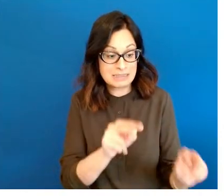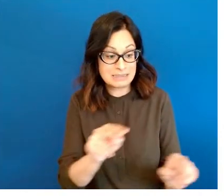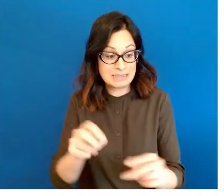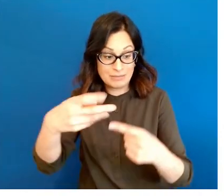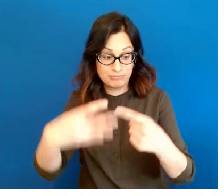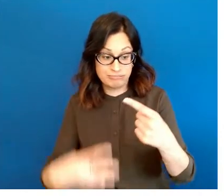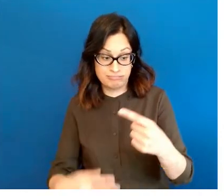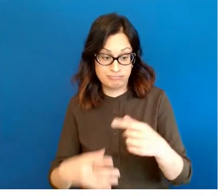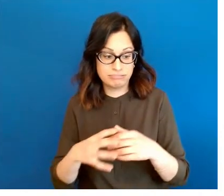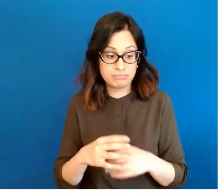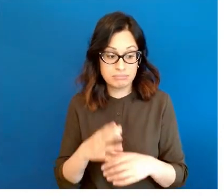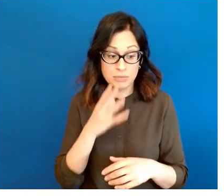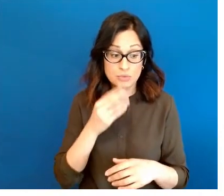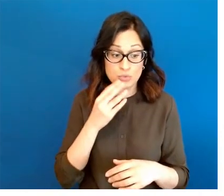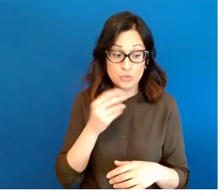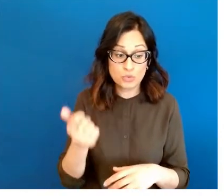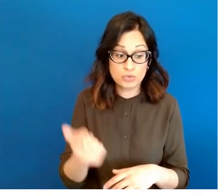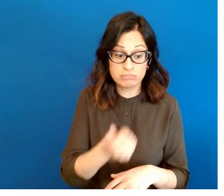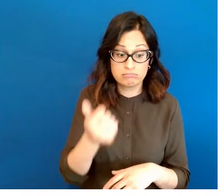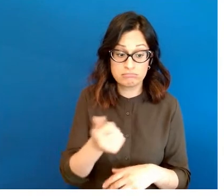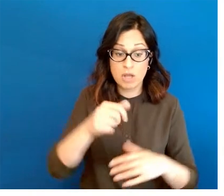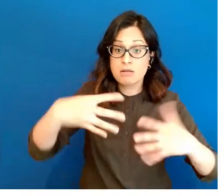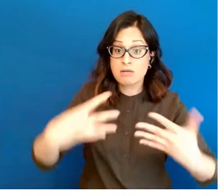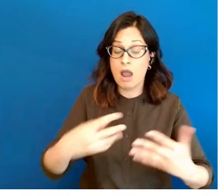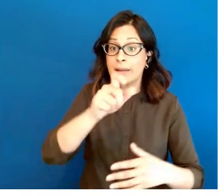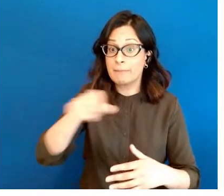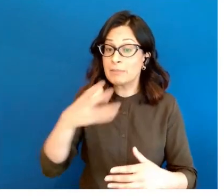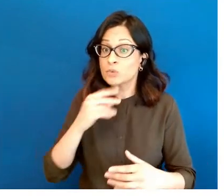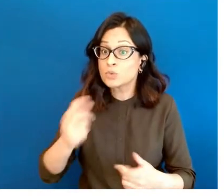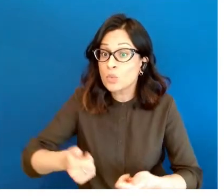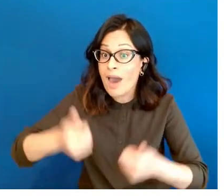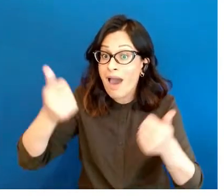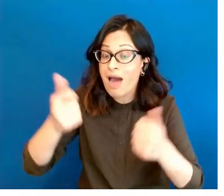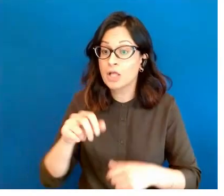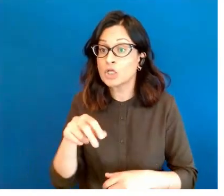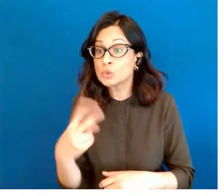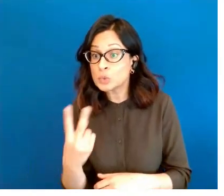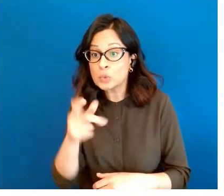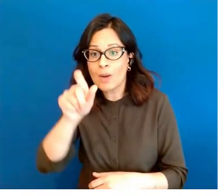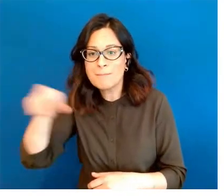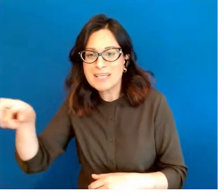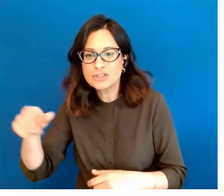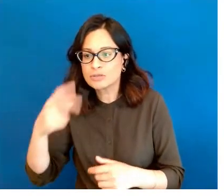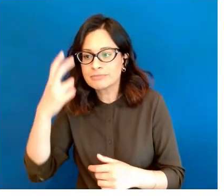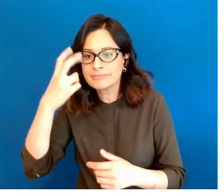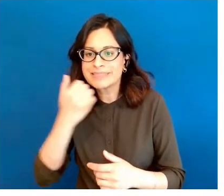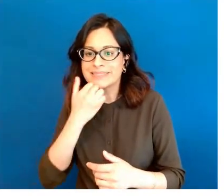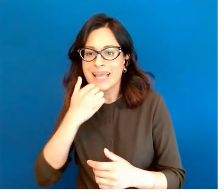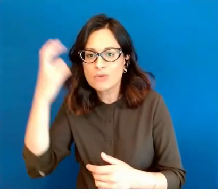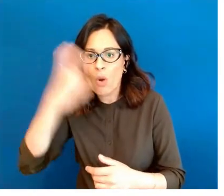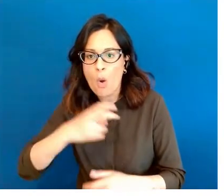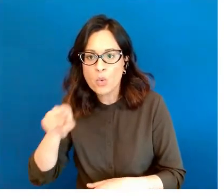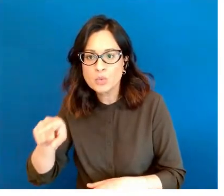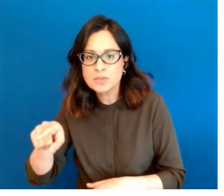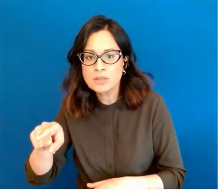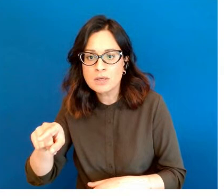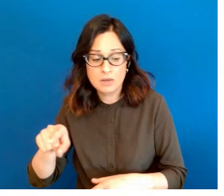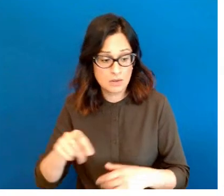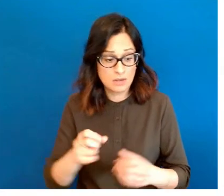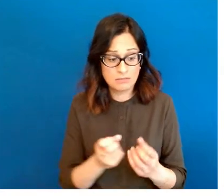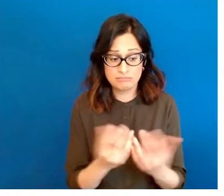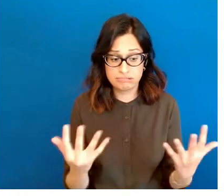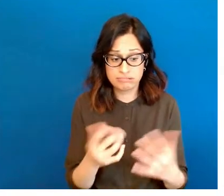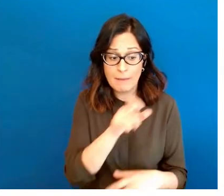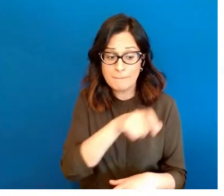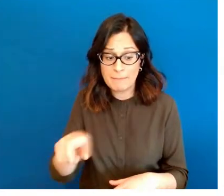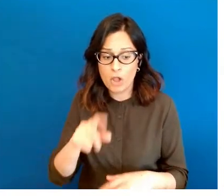Used correctly in 9 patients. 2 patients, it was past the expiry date. Several patients were unable to get